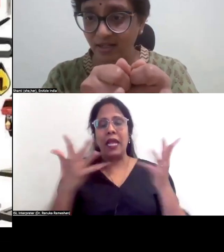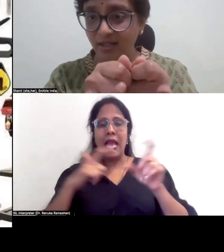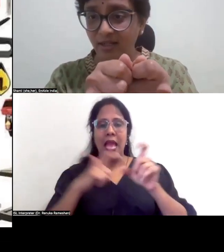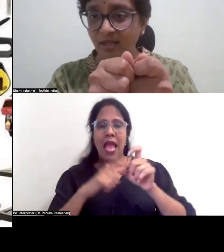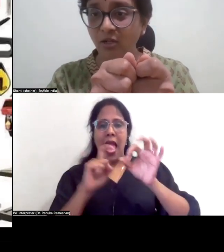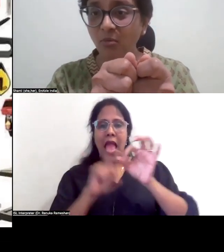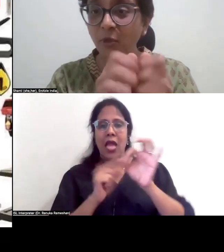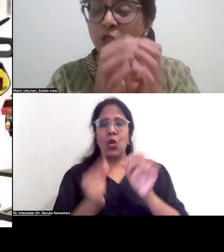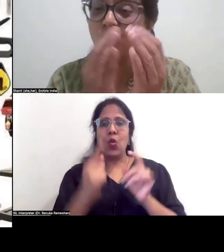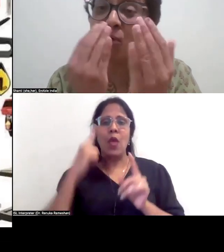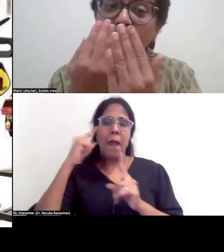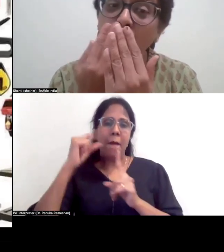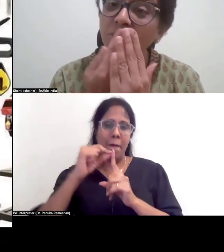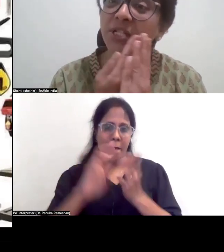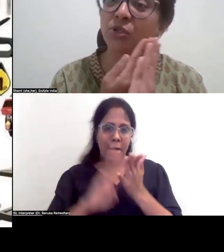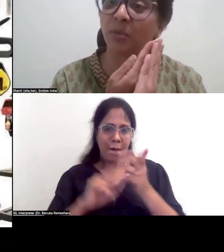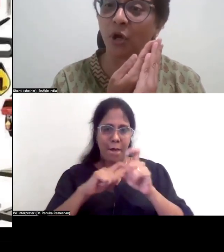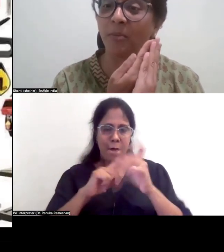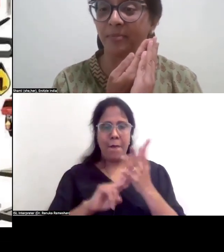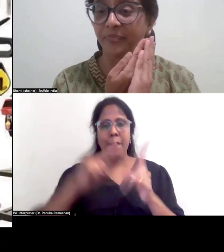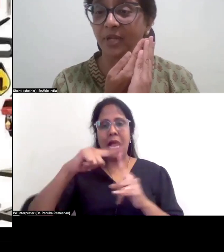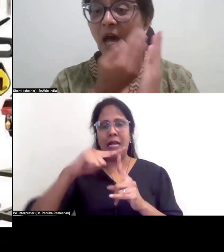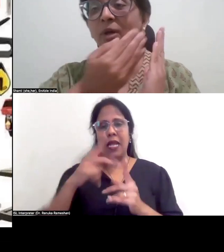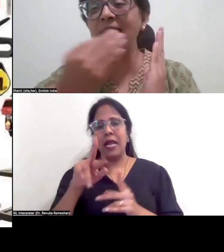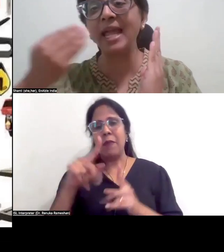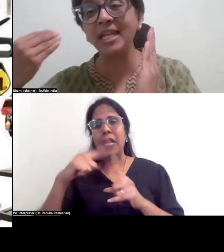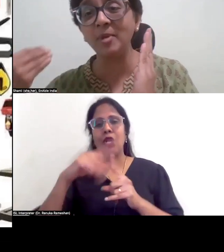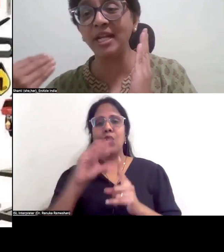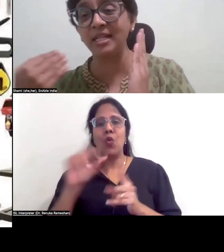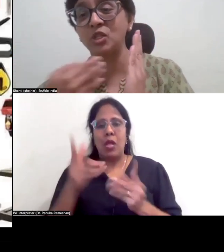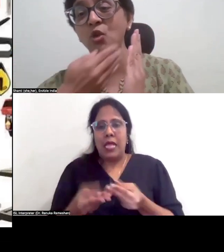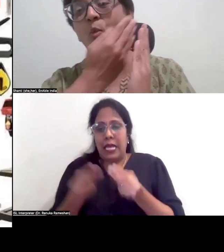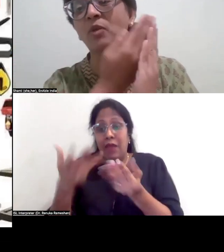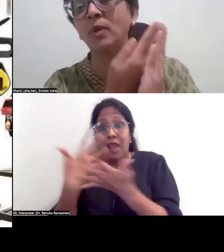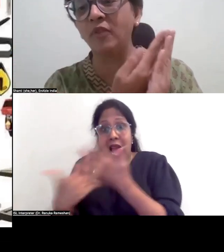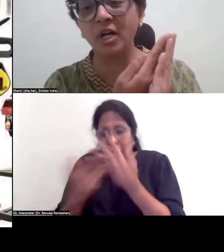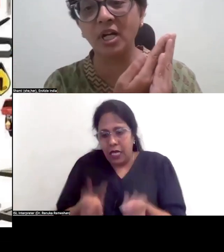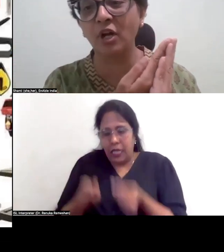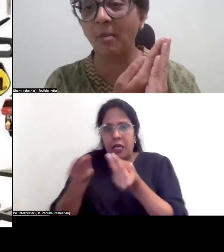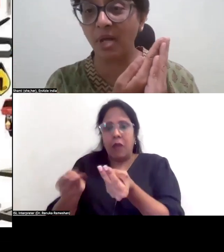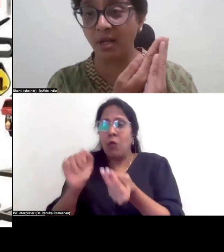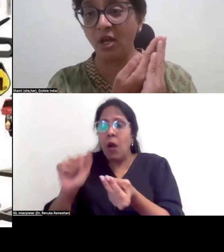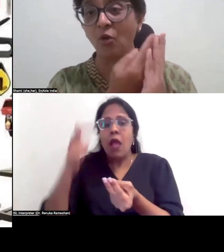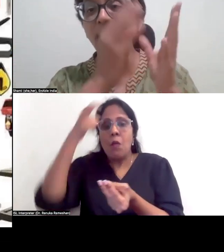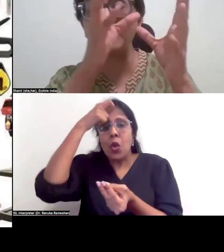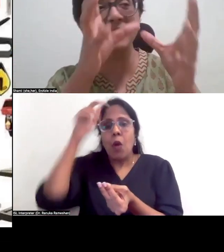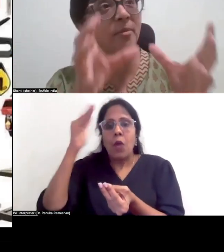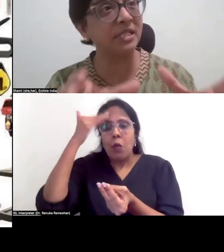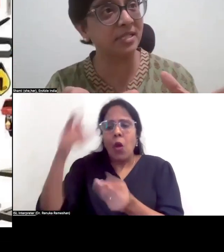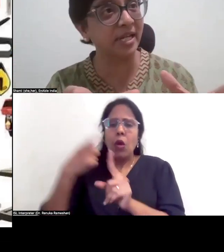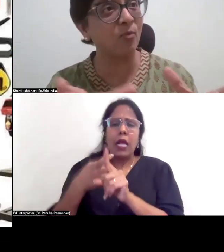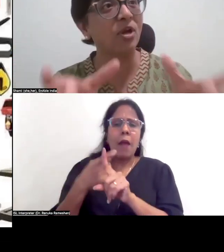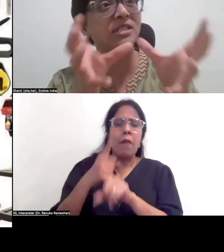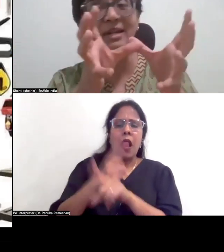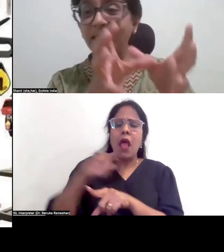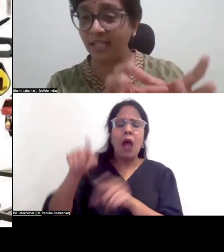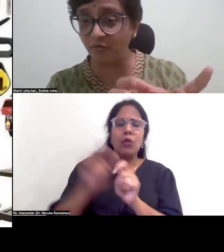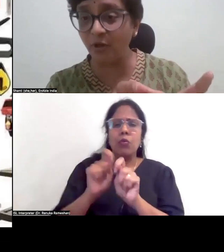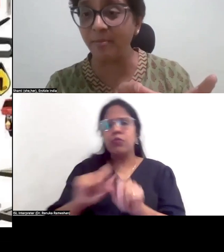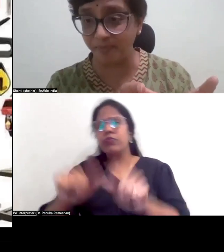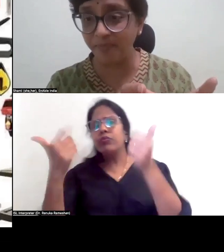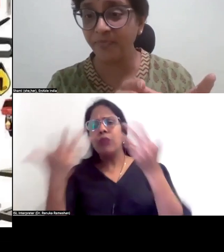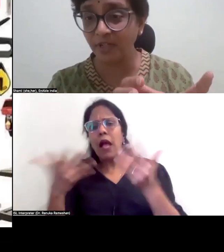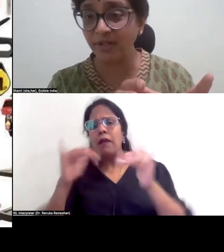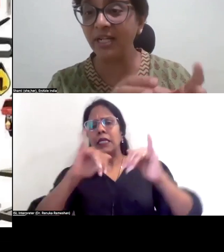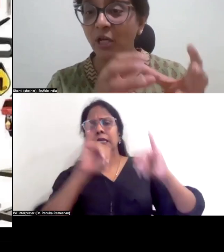hand? Because you are closest to the problem. How can anybody else know what will work for Kamal? Where does Kamal stay? What is the right